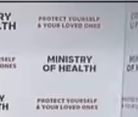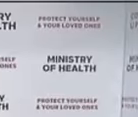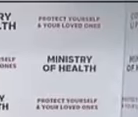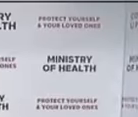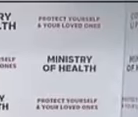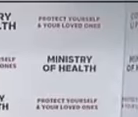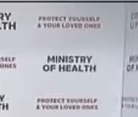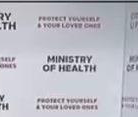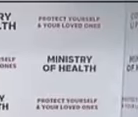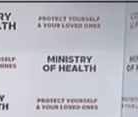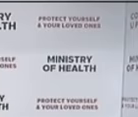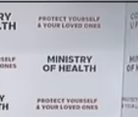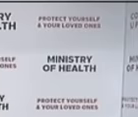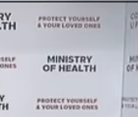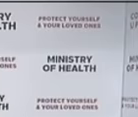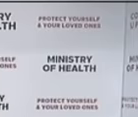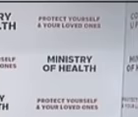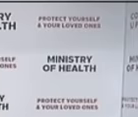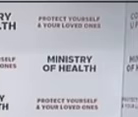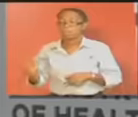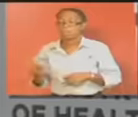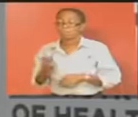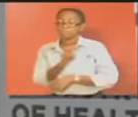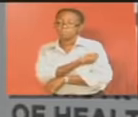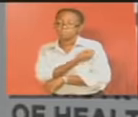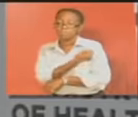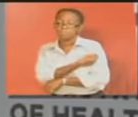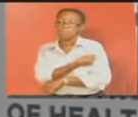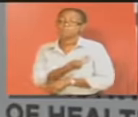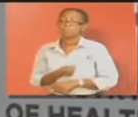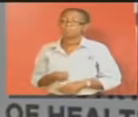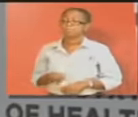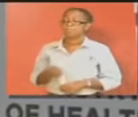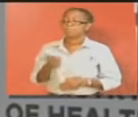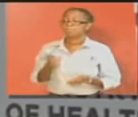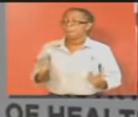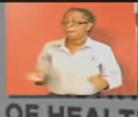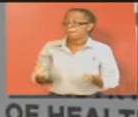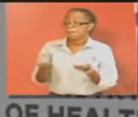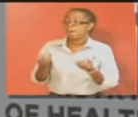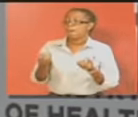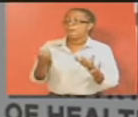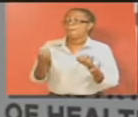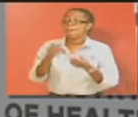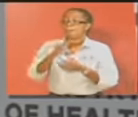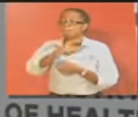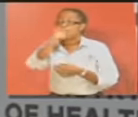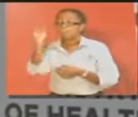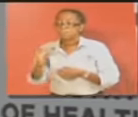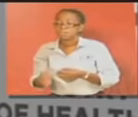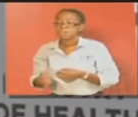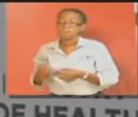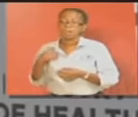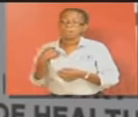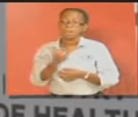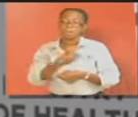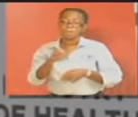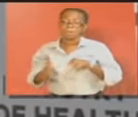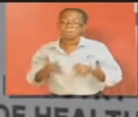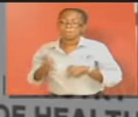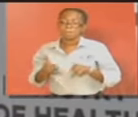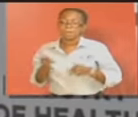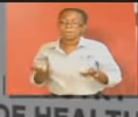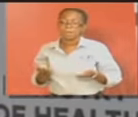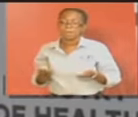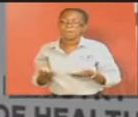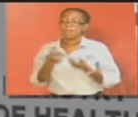Okay, thank you for your questions, Mr. Khan. I'll actually take them both. As at this moment, we haven't had any change